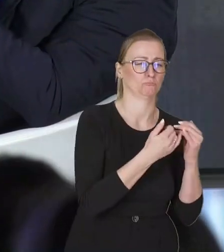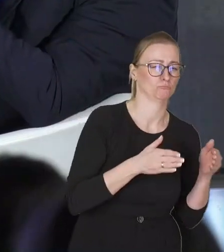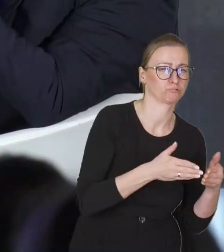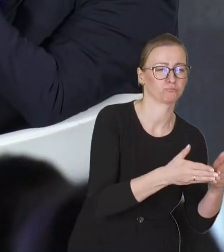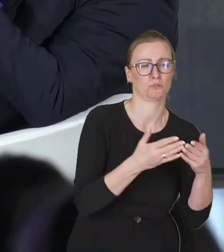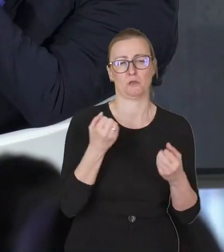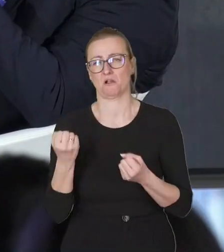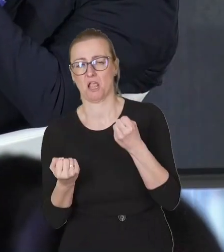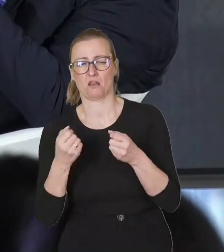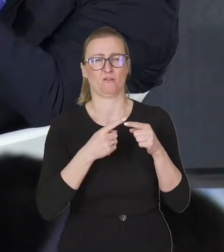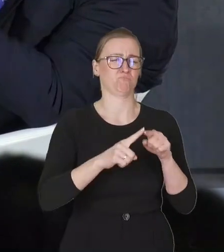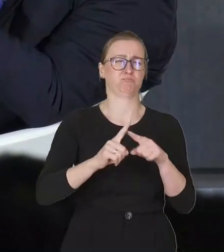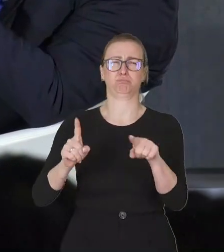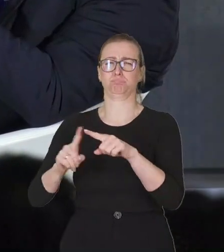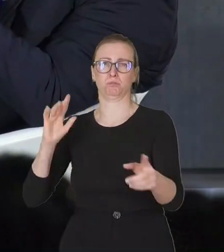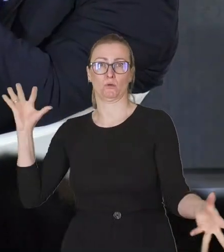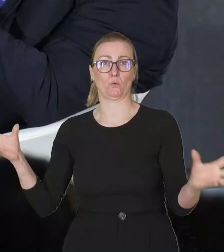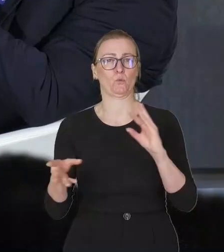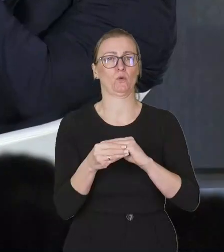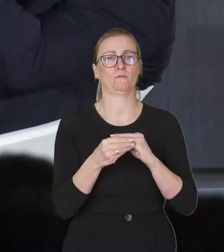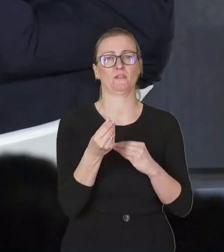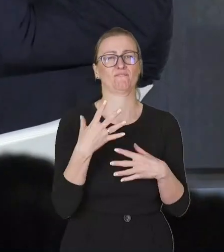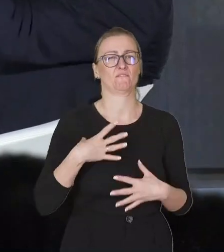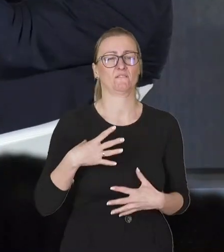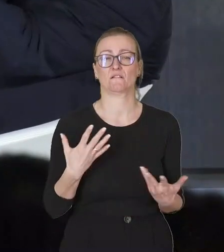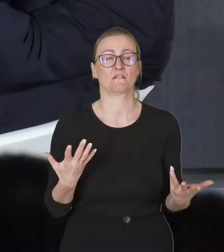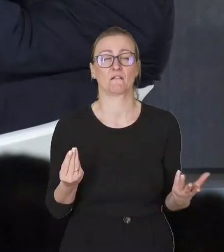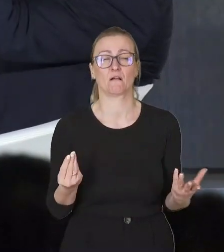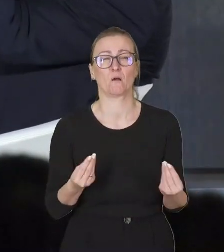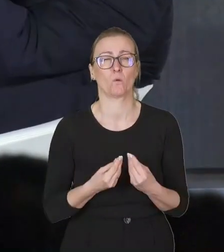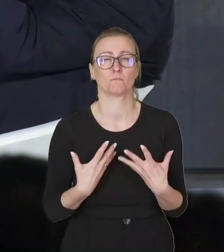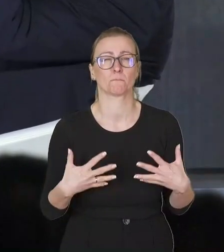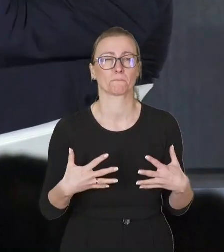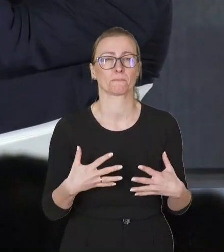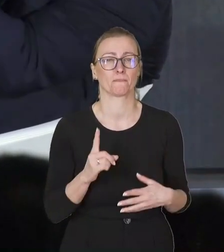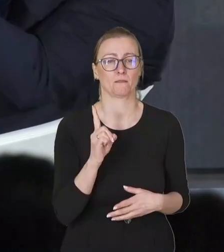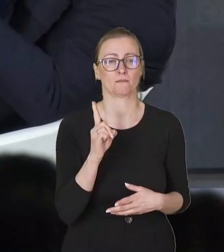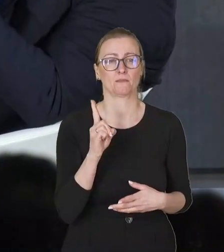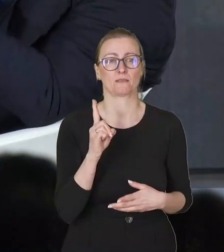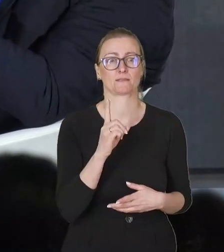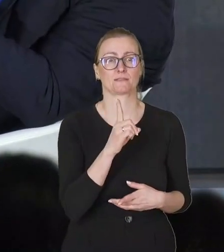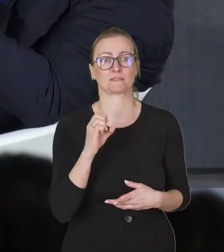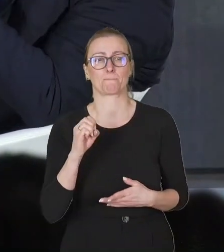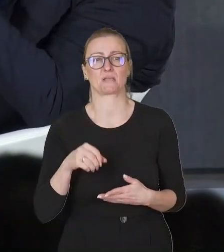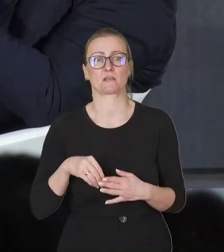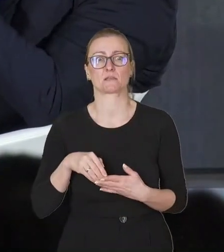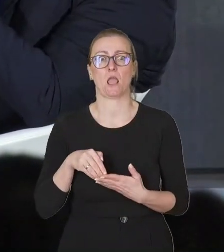projects, 60 billions of zlotys, divided into 4 if you want to have it in